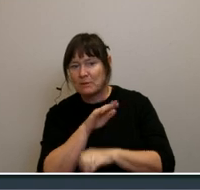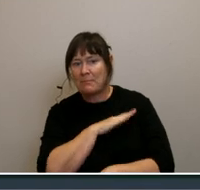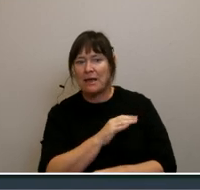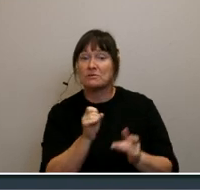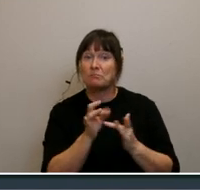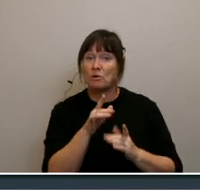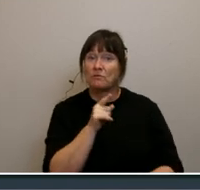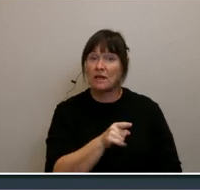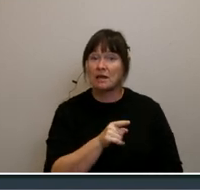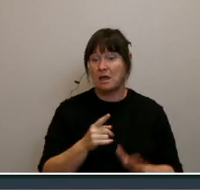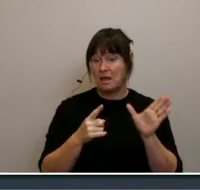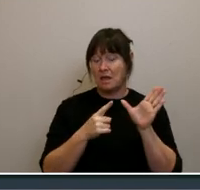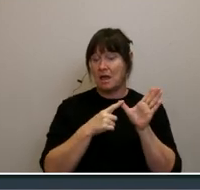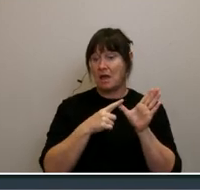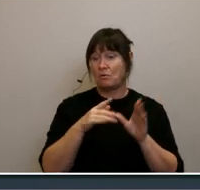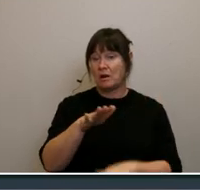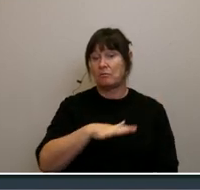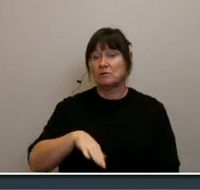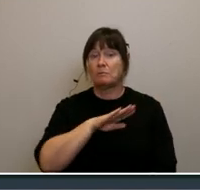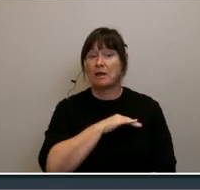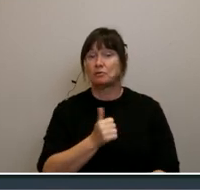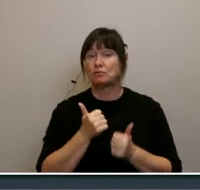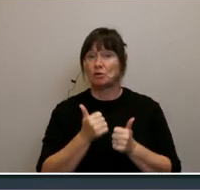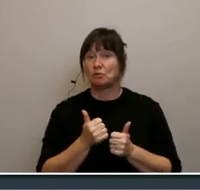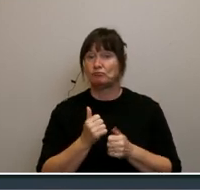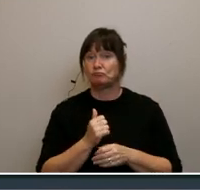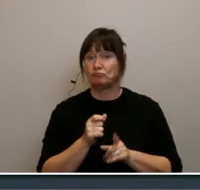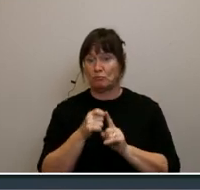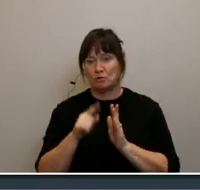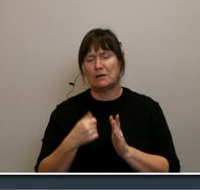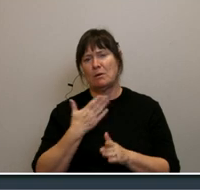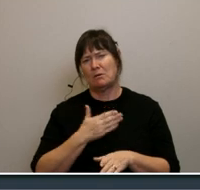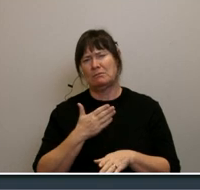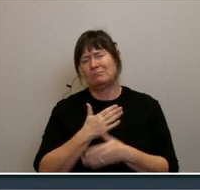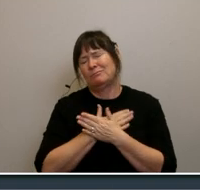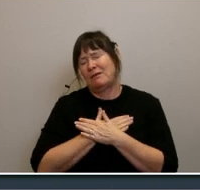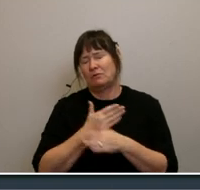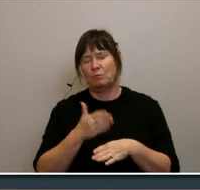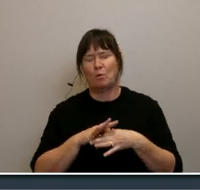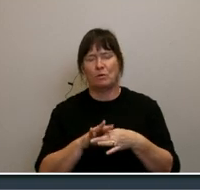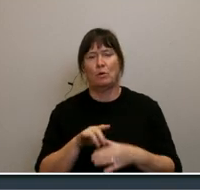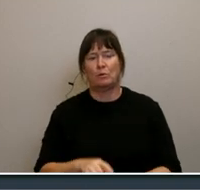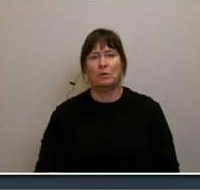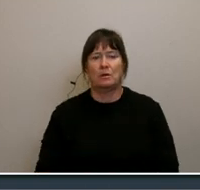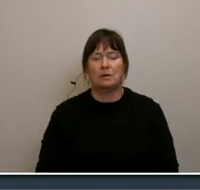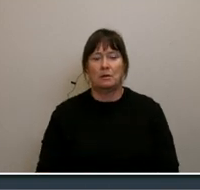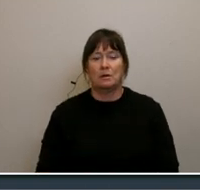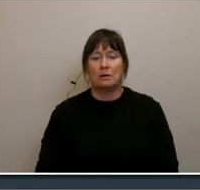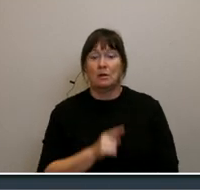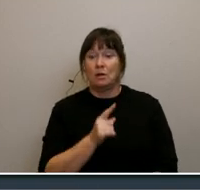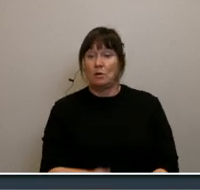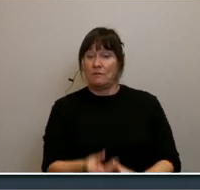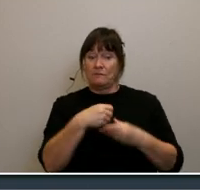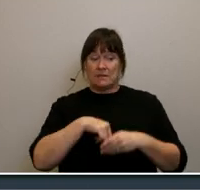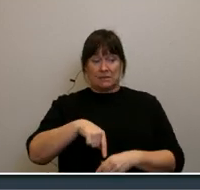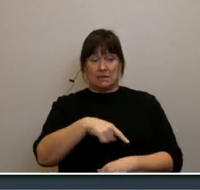Ahuriri Regional Park, is a great initiative, and we'd love to work with you on that one. You've invested in